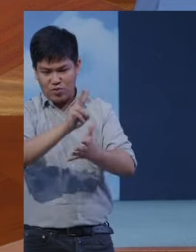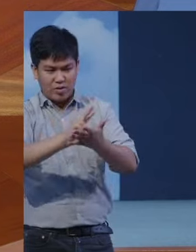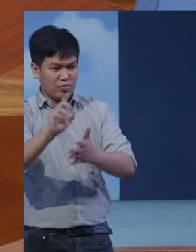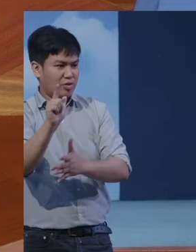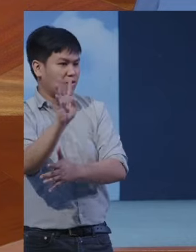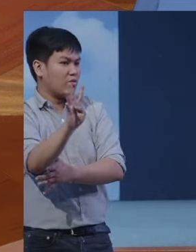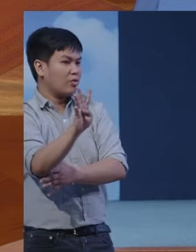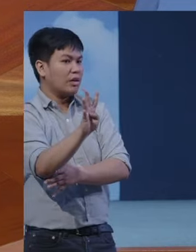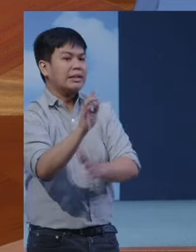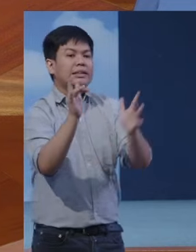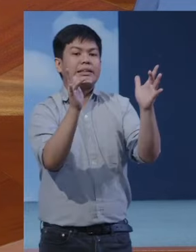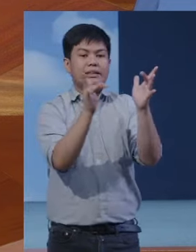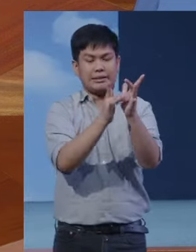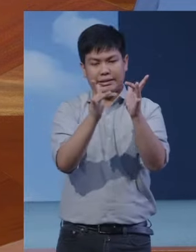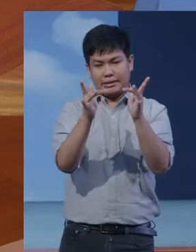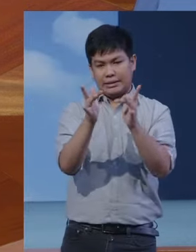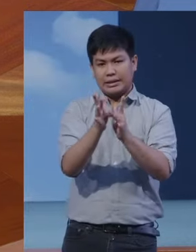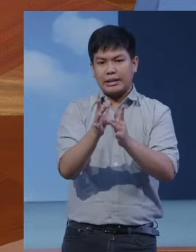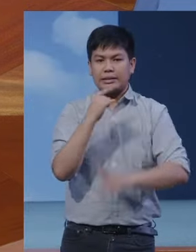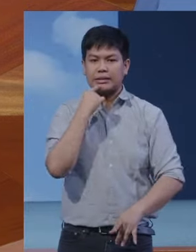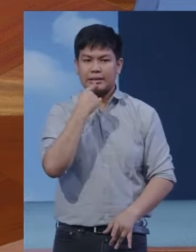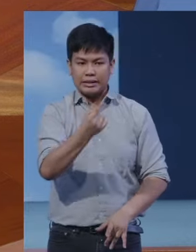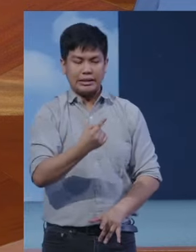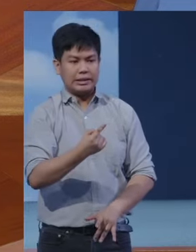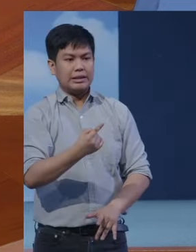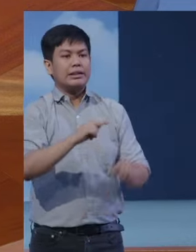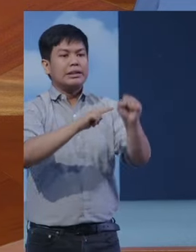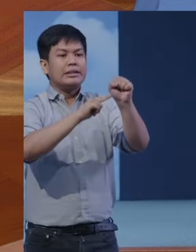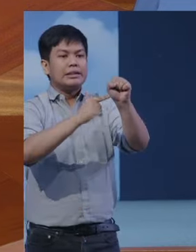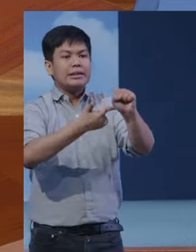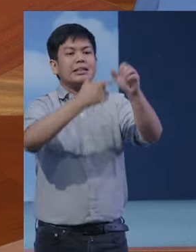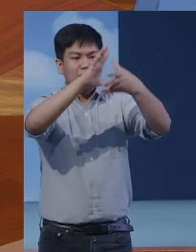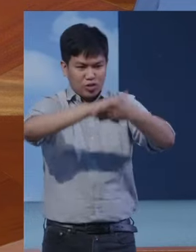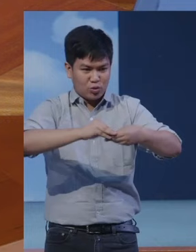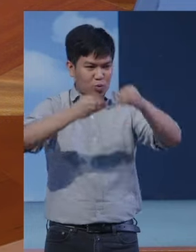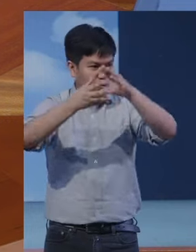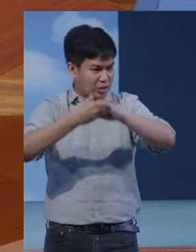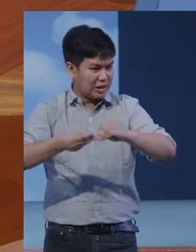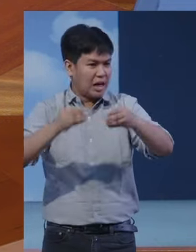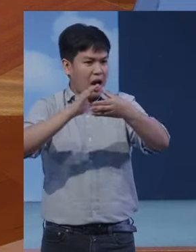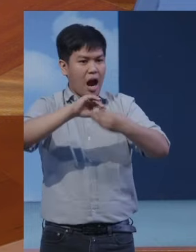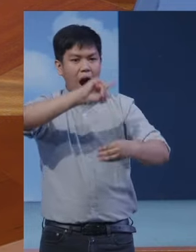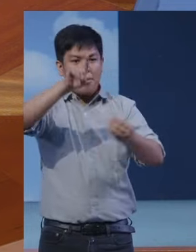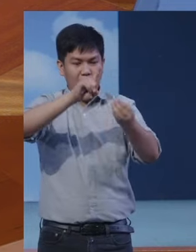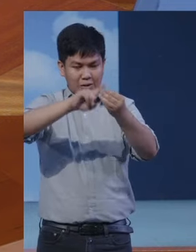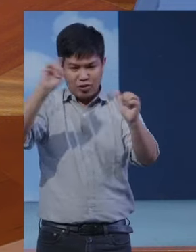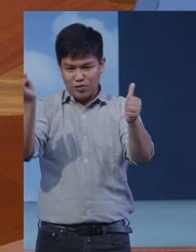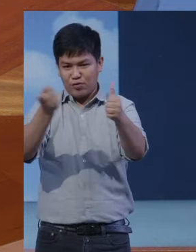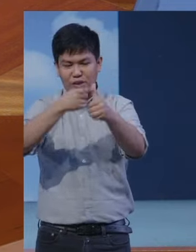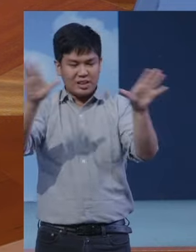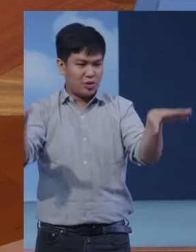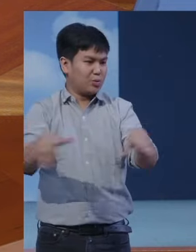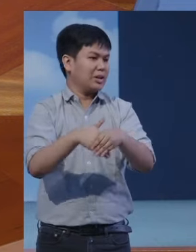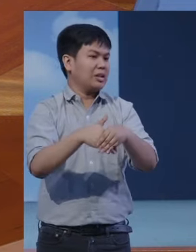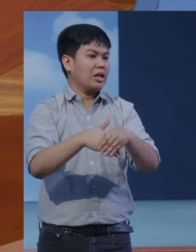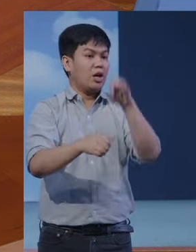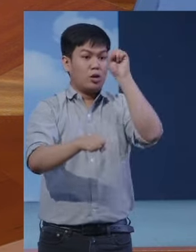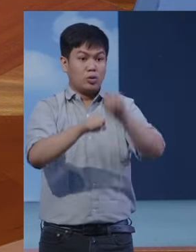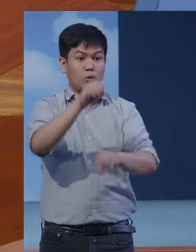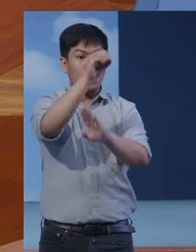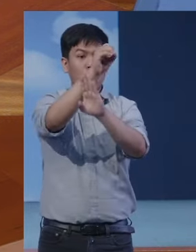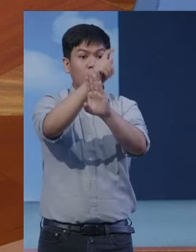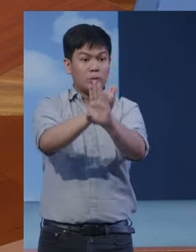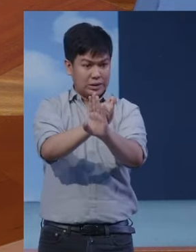kote ni Jesus mismo ang genesis 2:24 that What ang Old Testament a